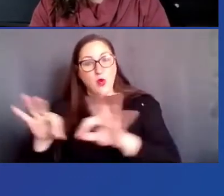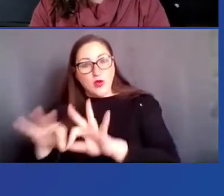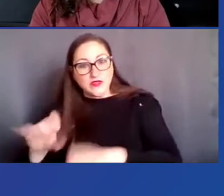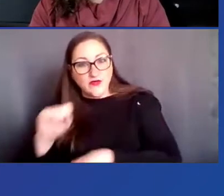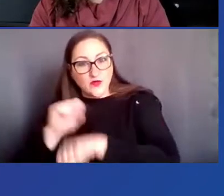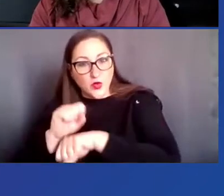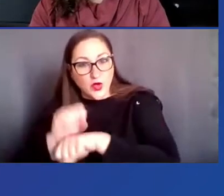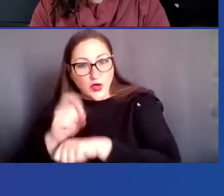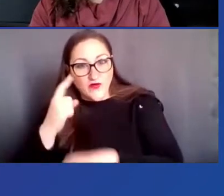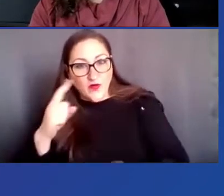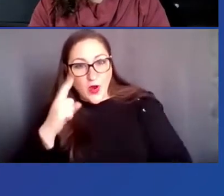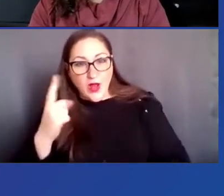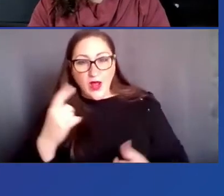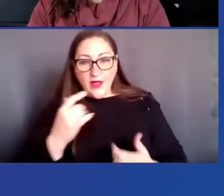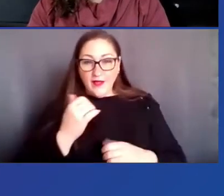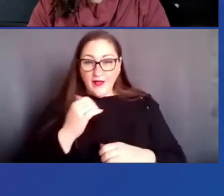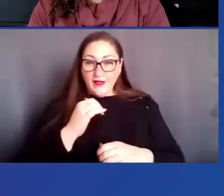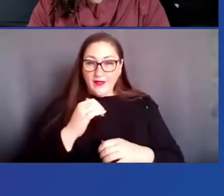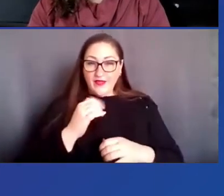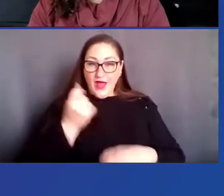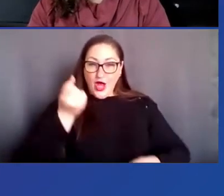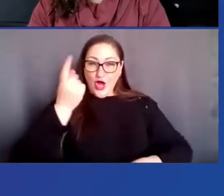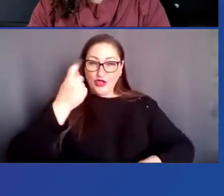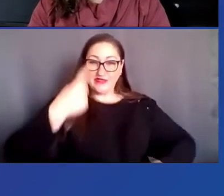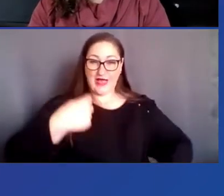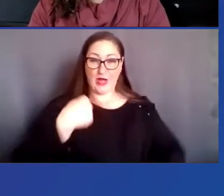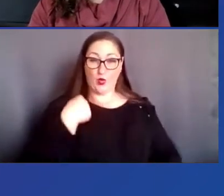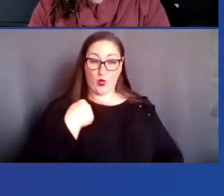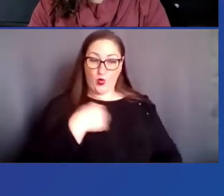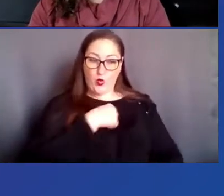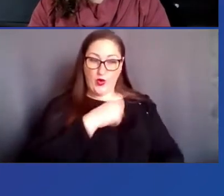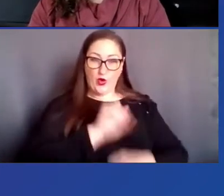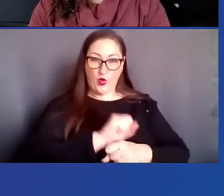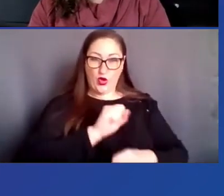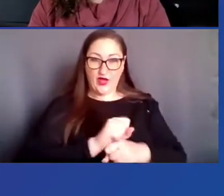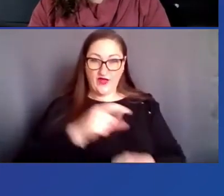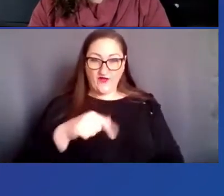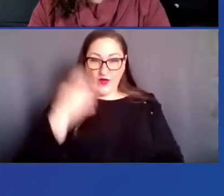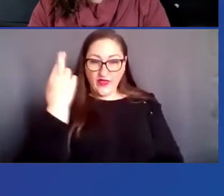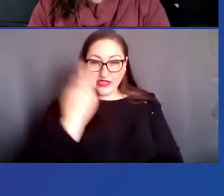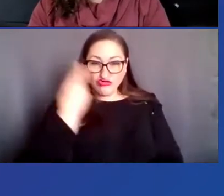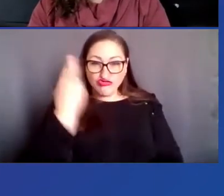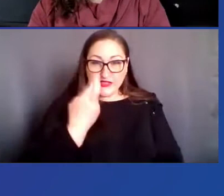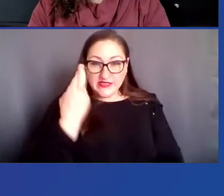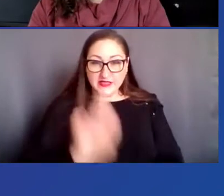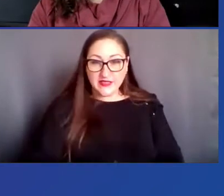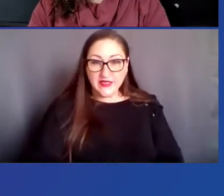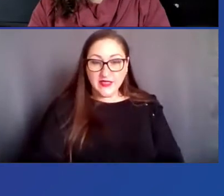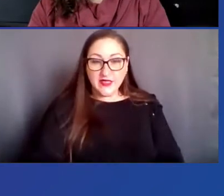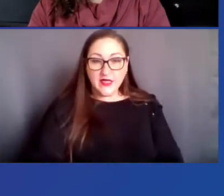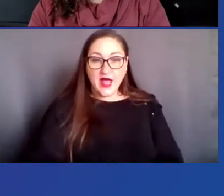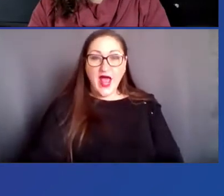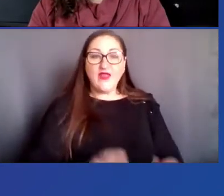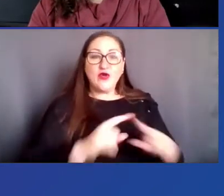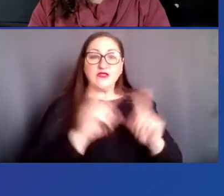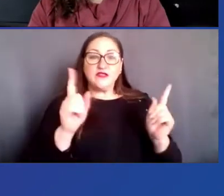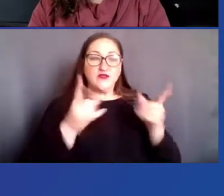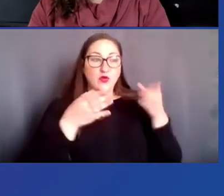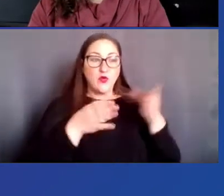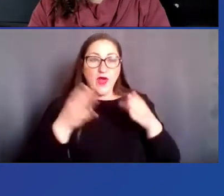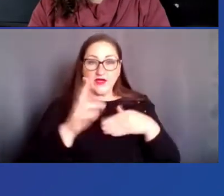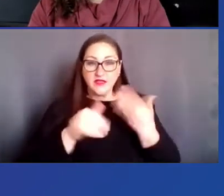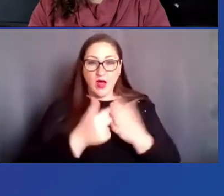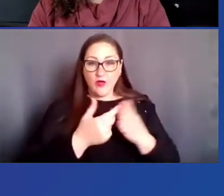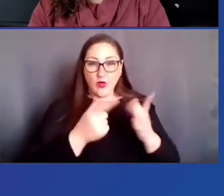kind of baseline understanding that, okay, we're working for this reason. And then there's so many different ways that those words hit